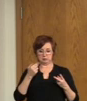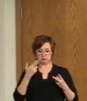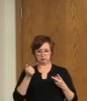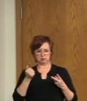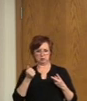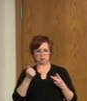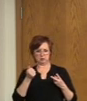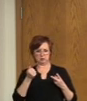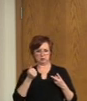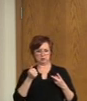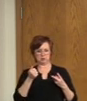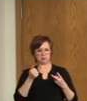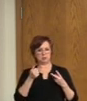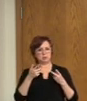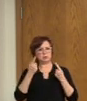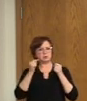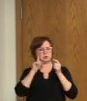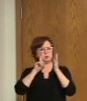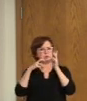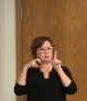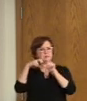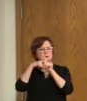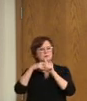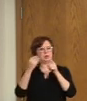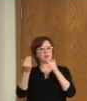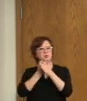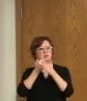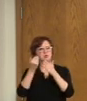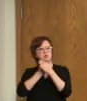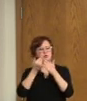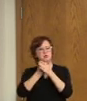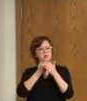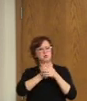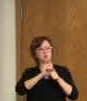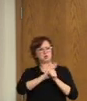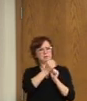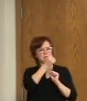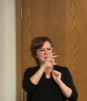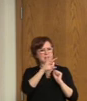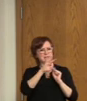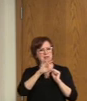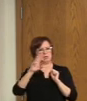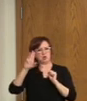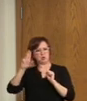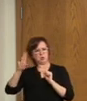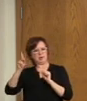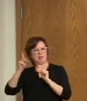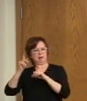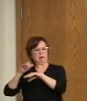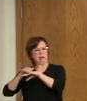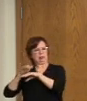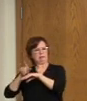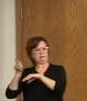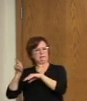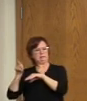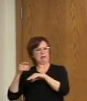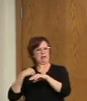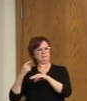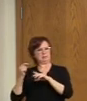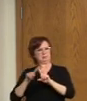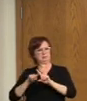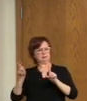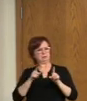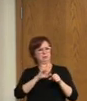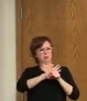the new variant of the coronavirus, the one that's mutated in the UK. Yeah, thank you for that. So we have been in